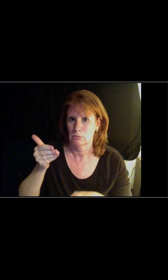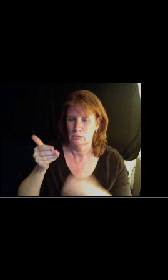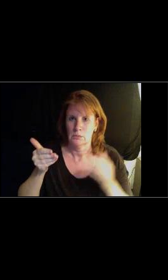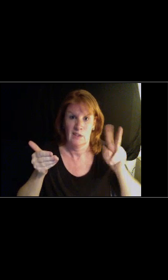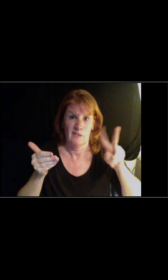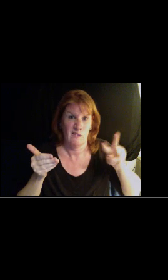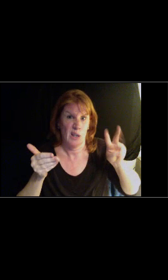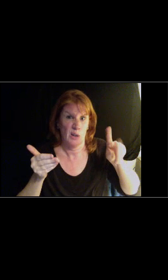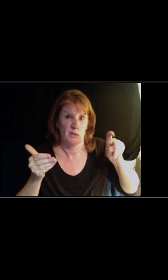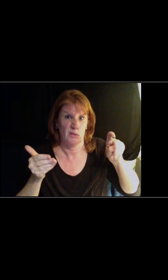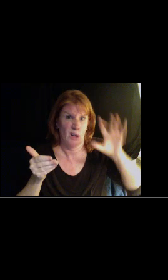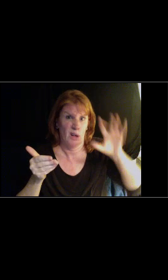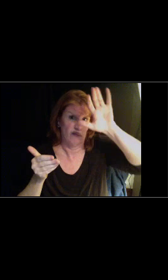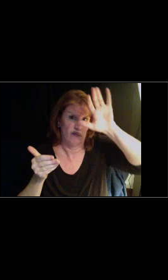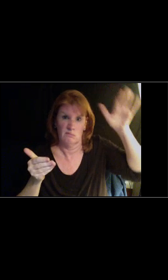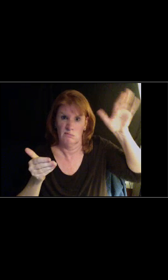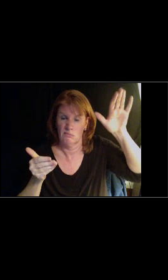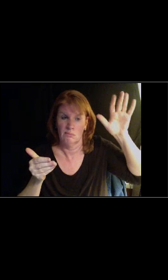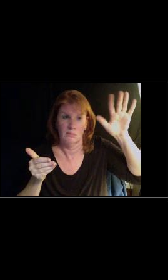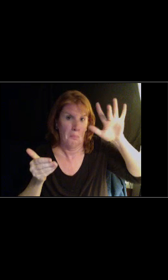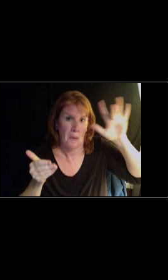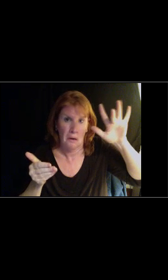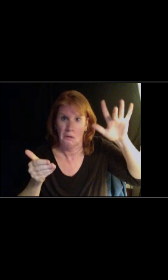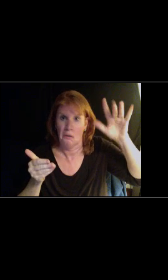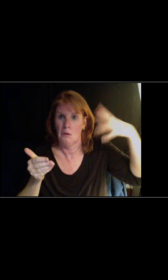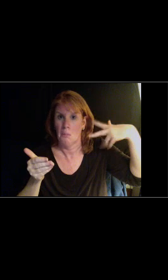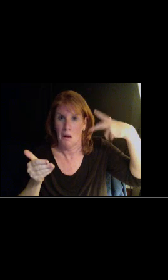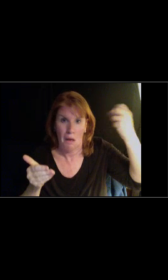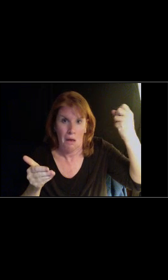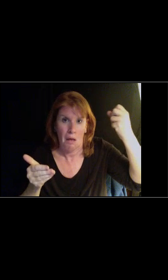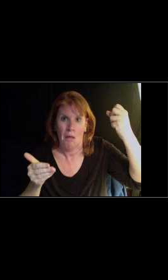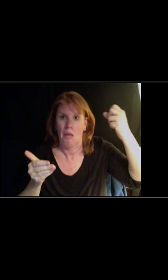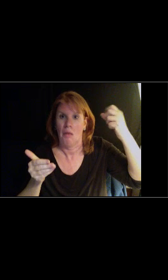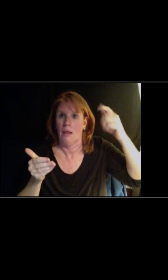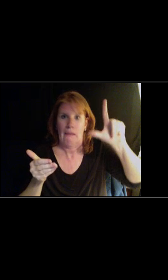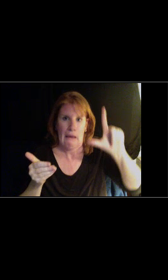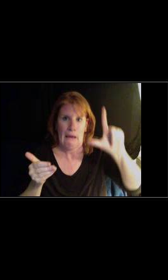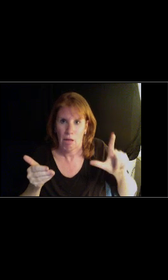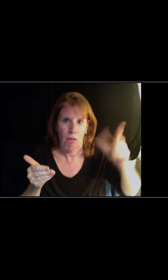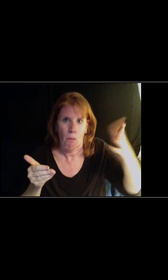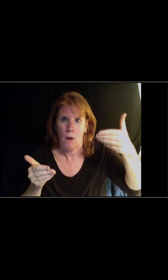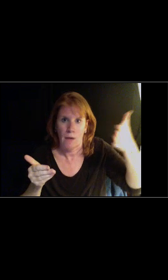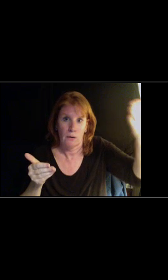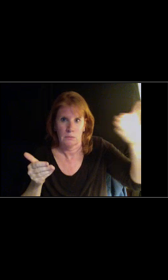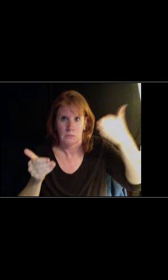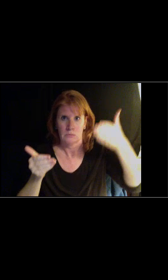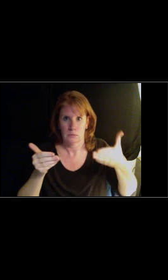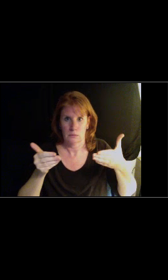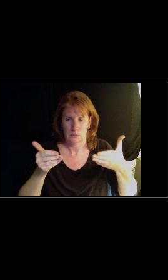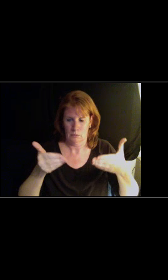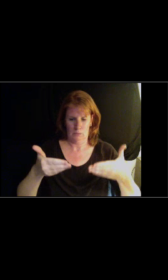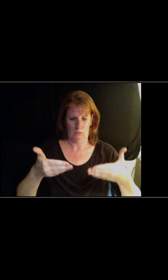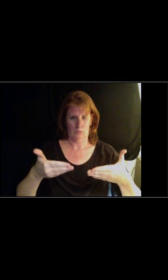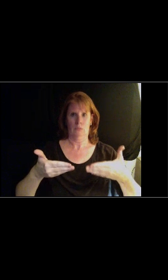expect, how we can focus on these values of the interpreter profession and our other